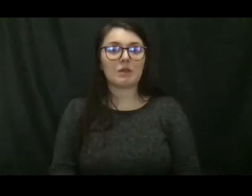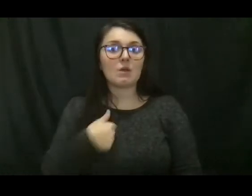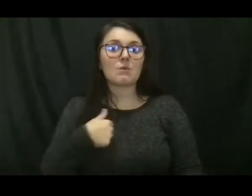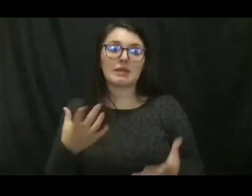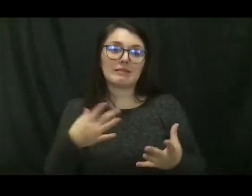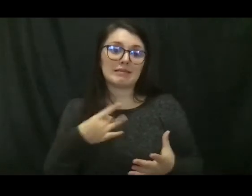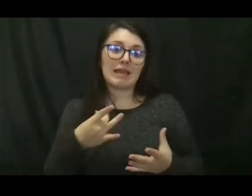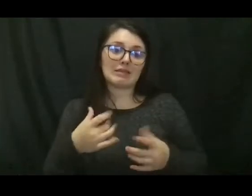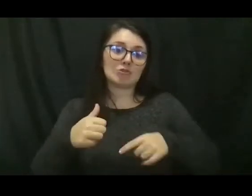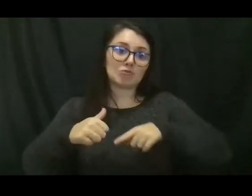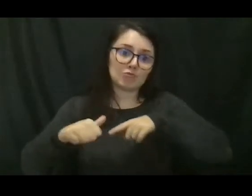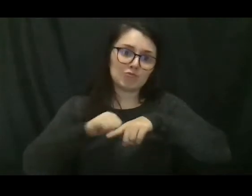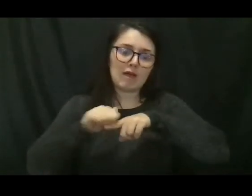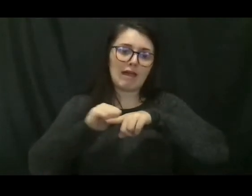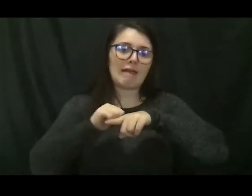preach.